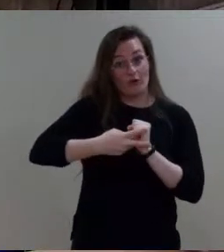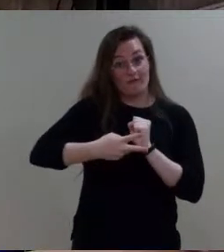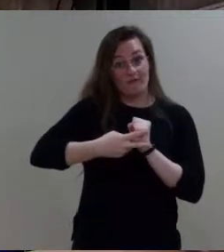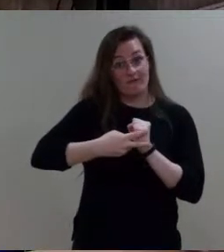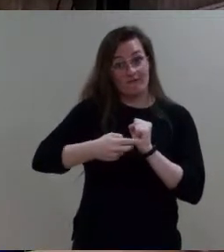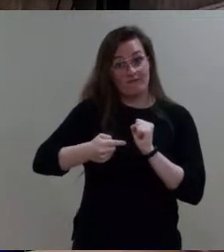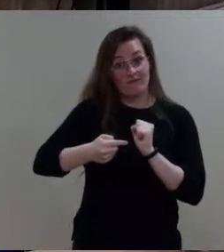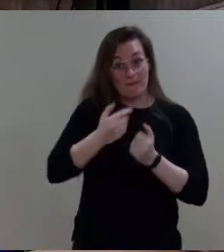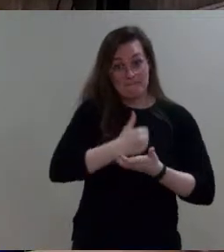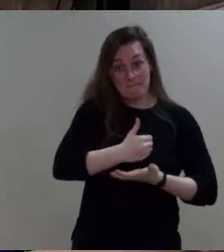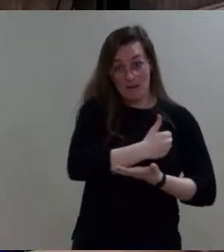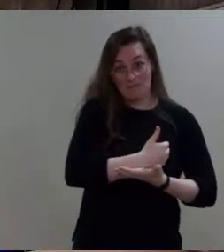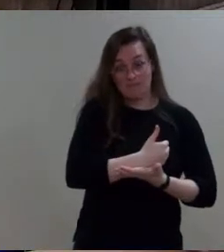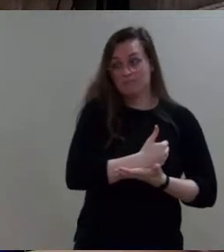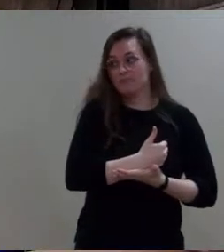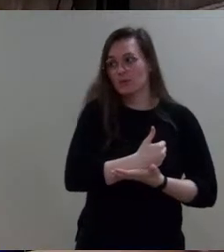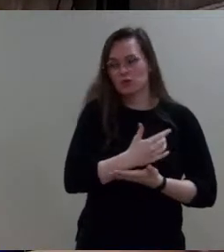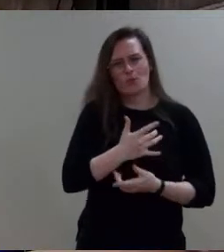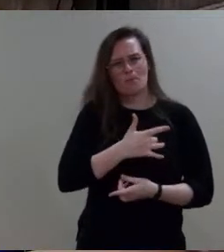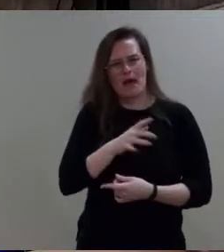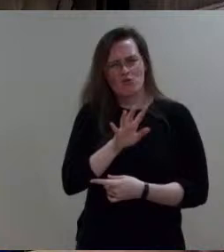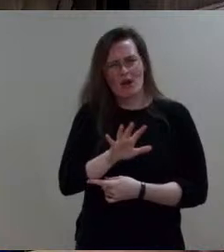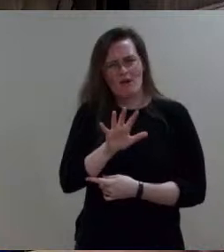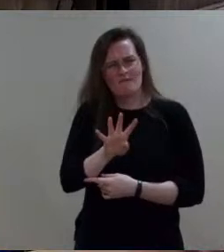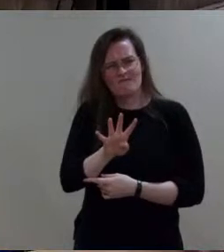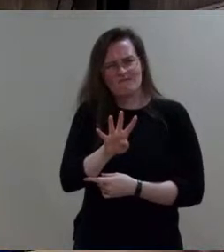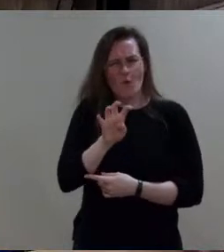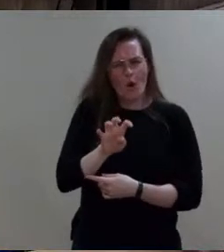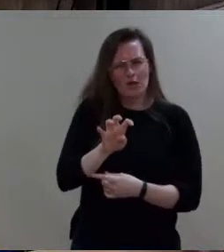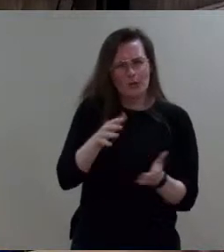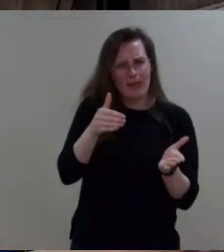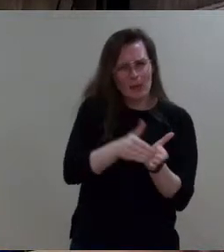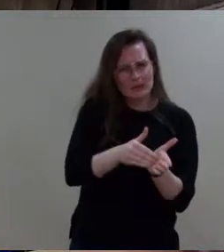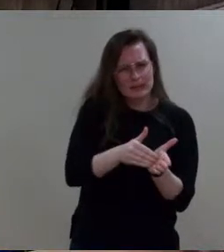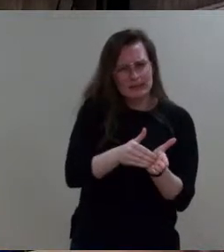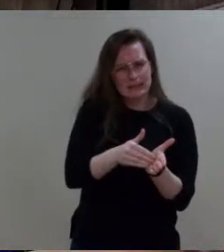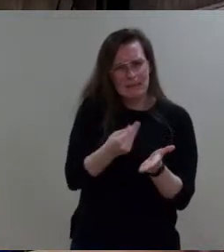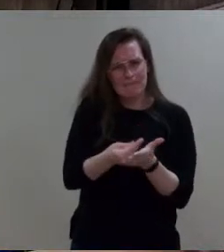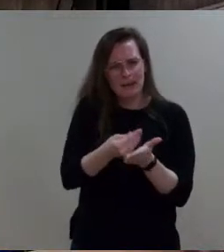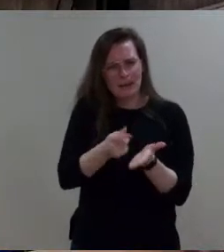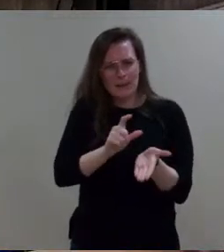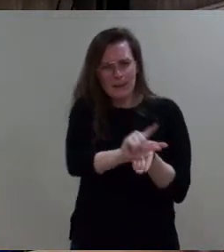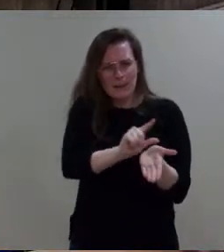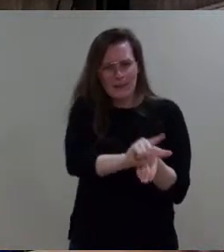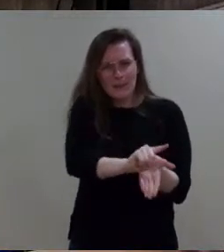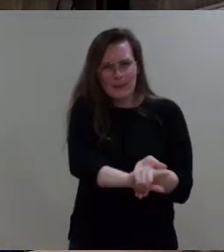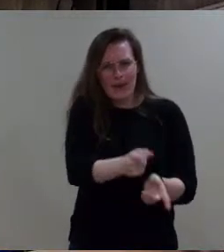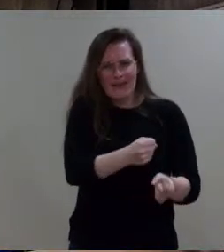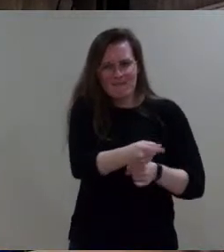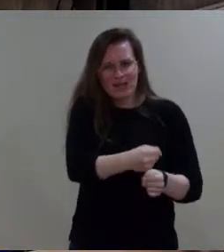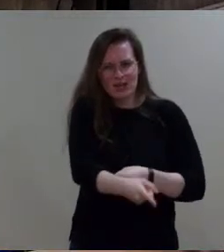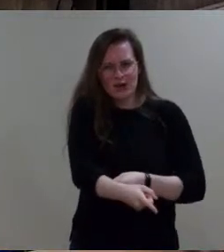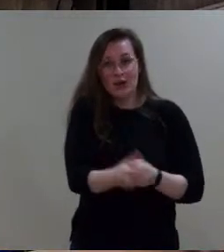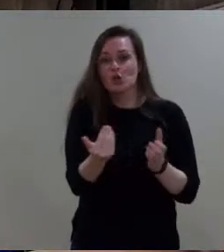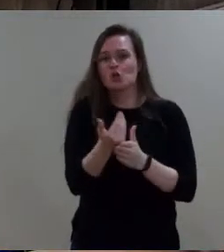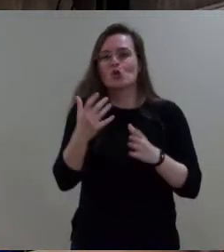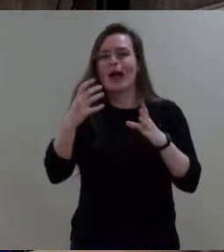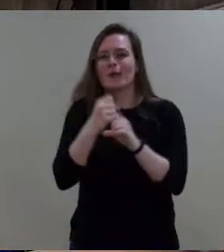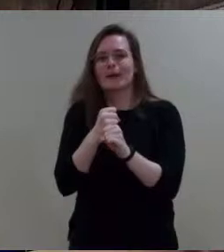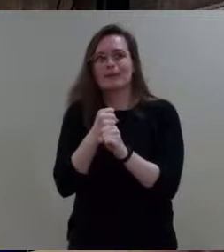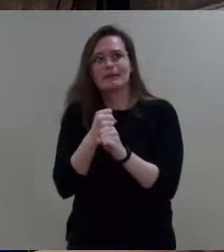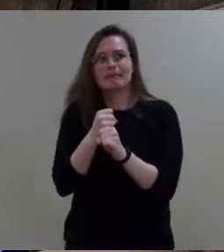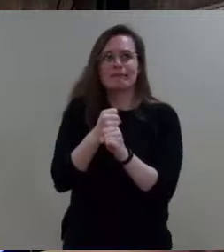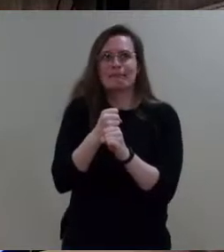what I remember, I think we usually put in about 400,000 roughly a year, and then we get the new acronym. It's going to come to me,